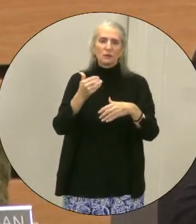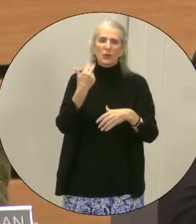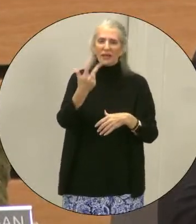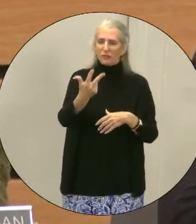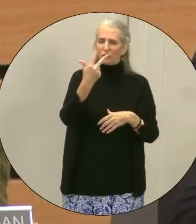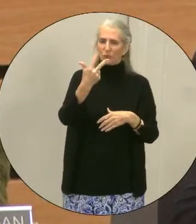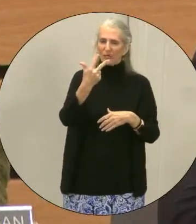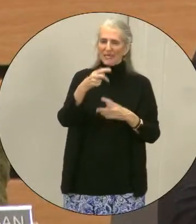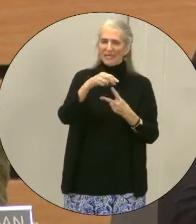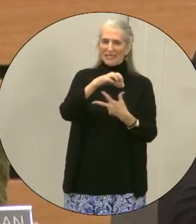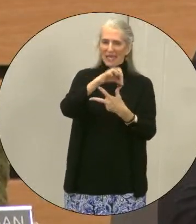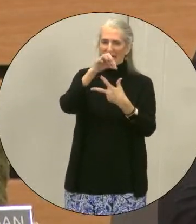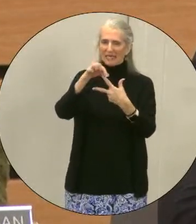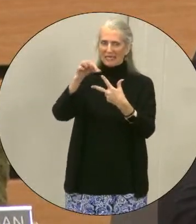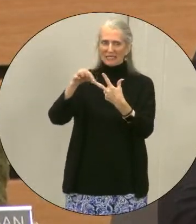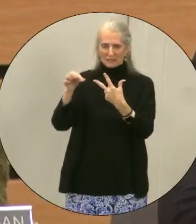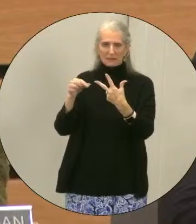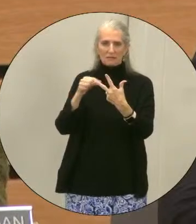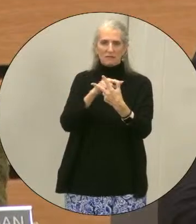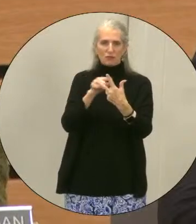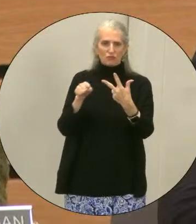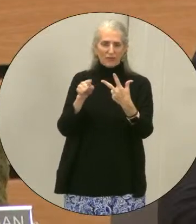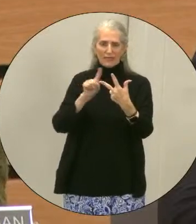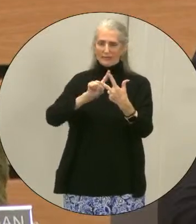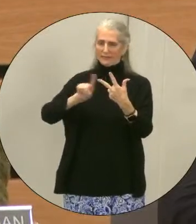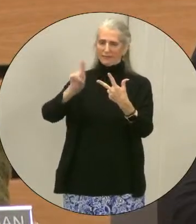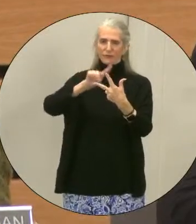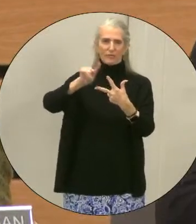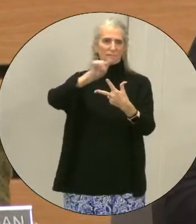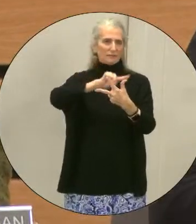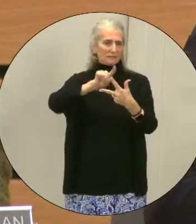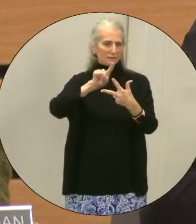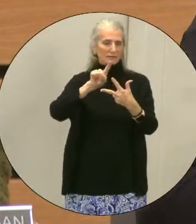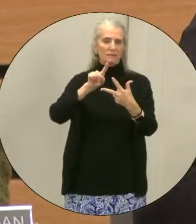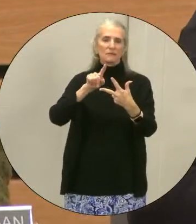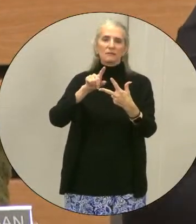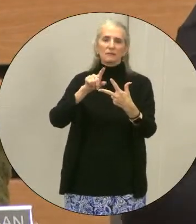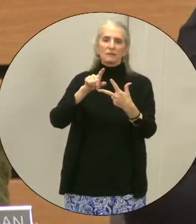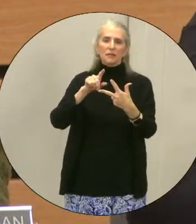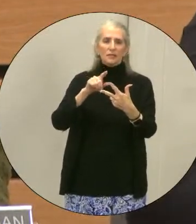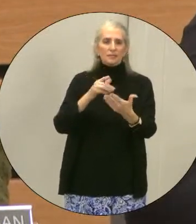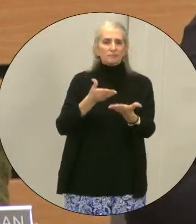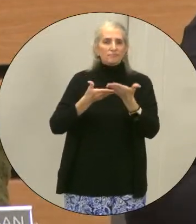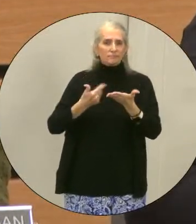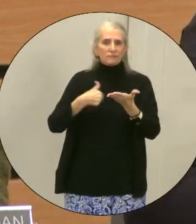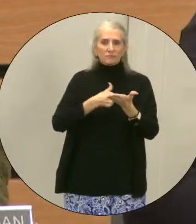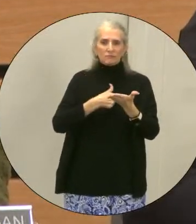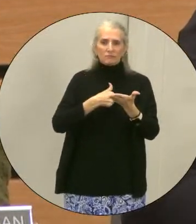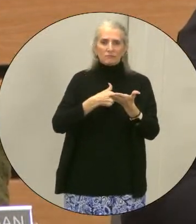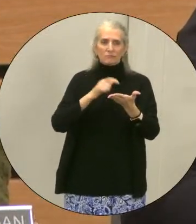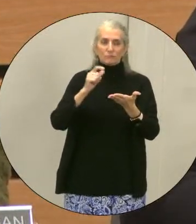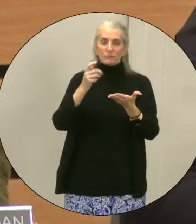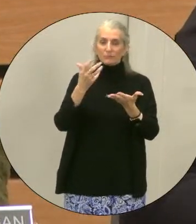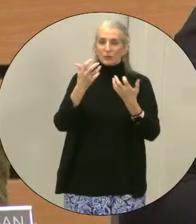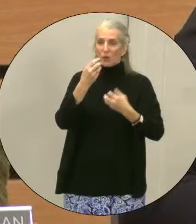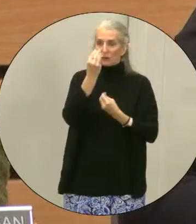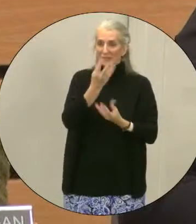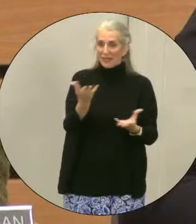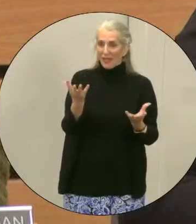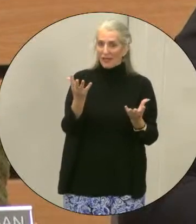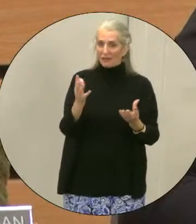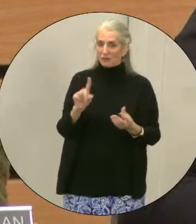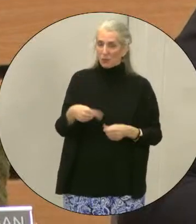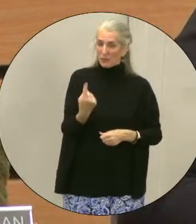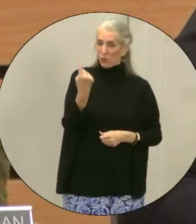three distinct and different situations that presented to us. And I want to say to you, there was only one moving